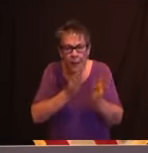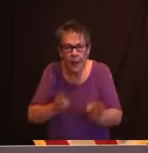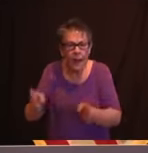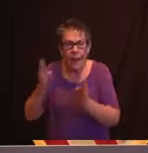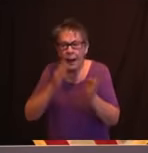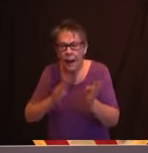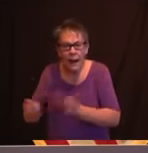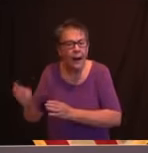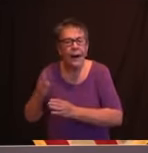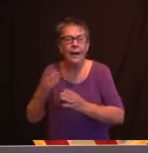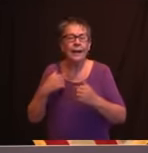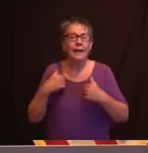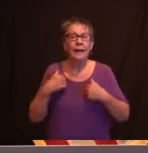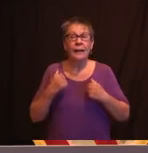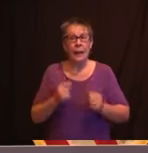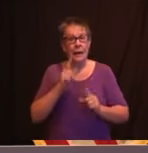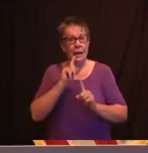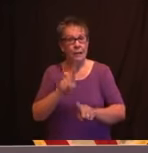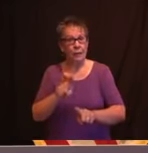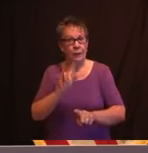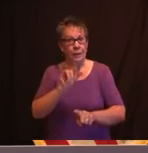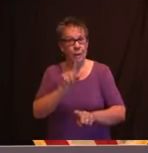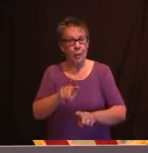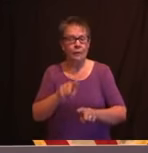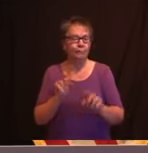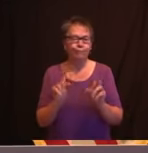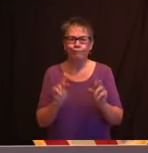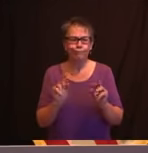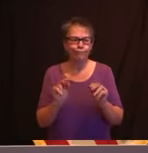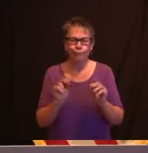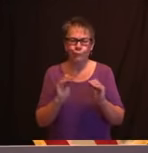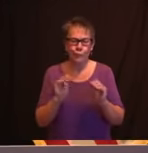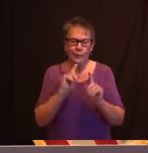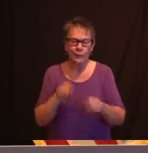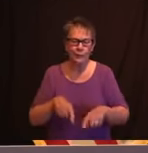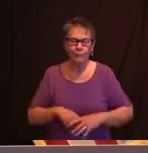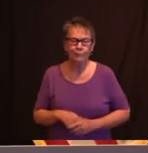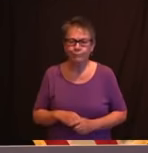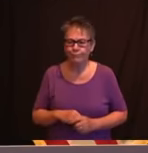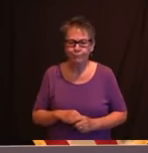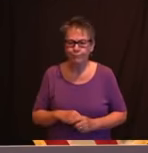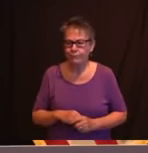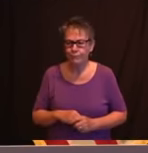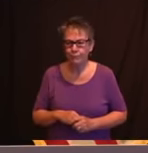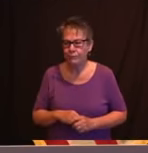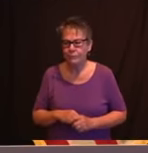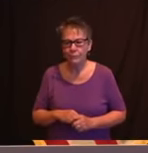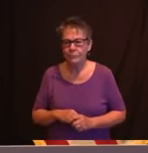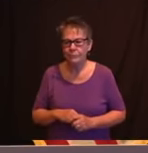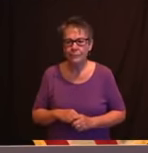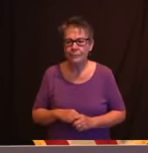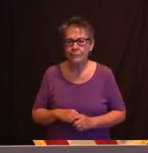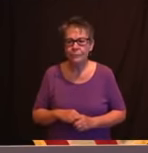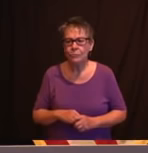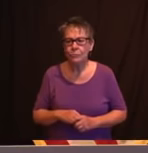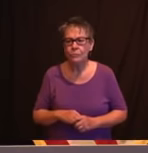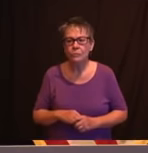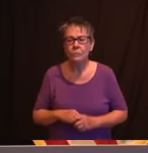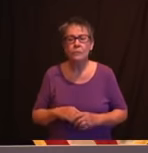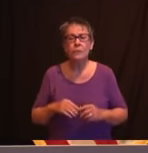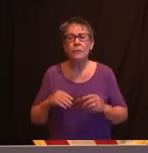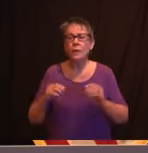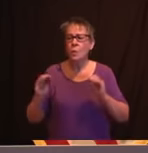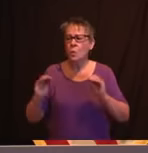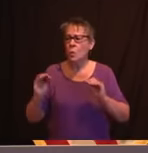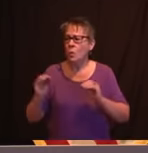also, I want to say this, you didn't ask about pools. We know we still owe guidance on pools. We're hearing that increasingly, and we understand